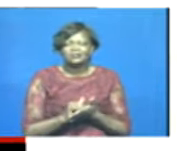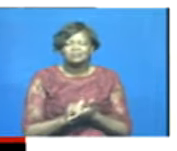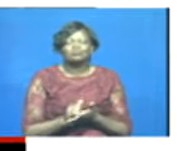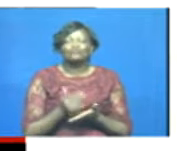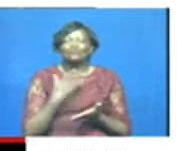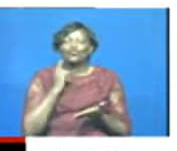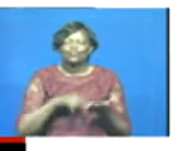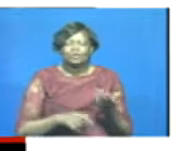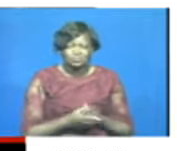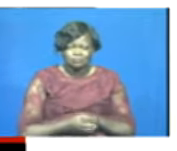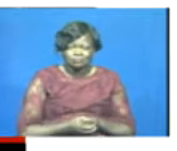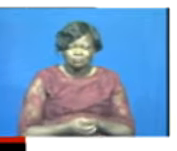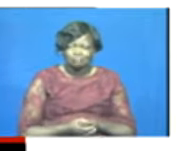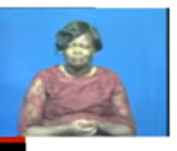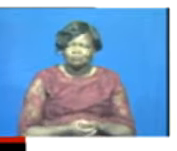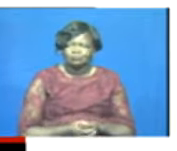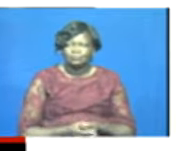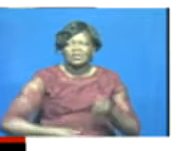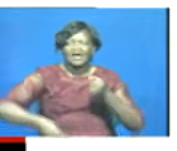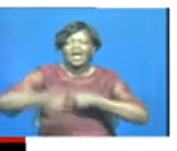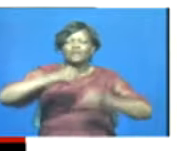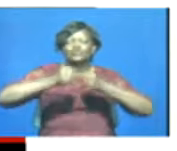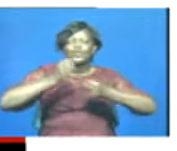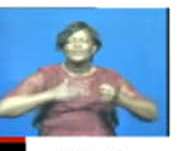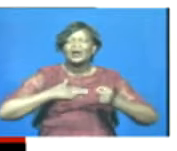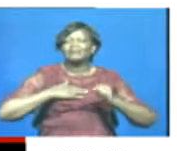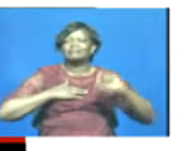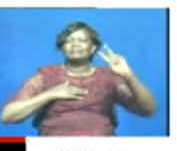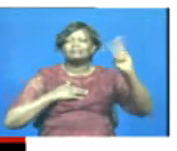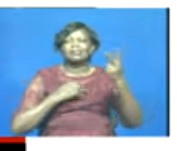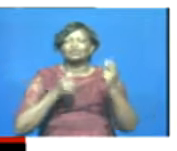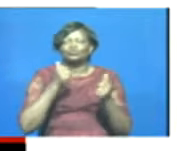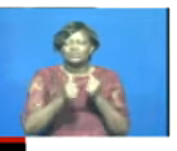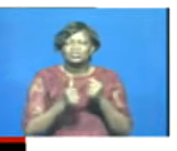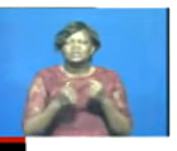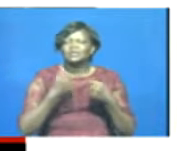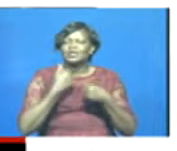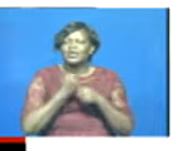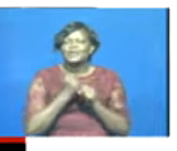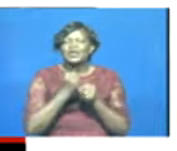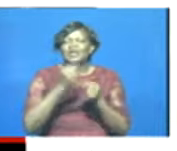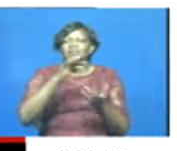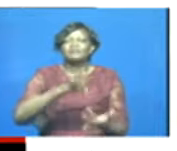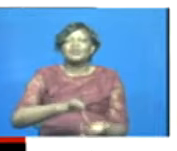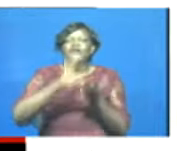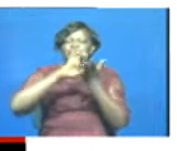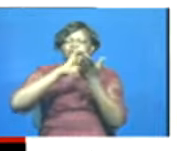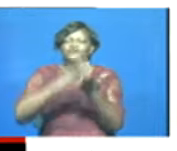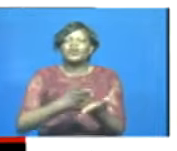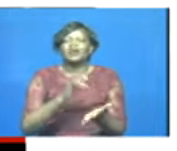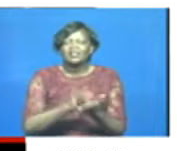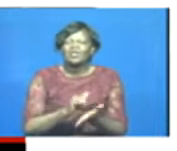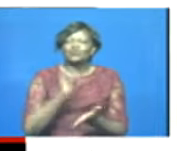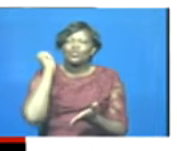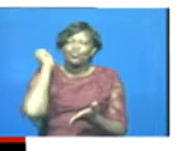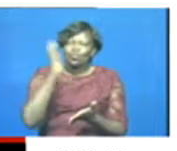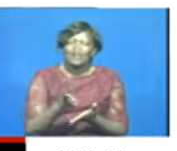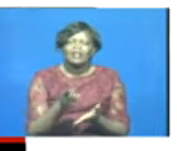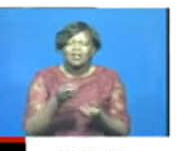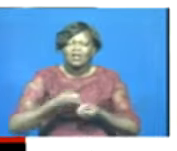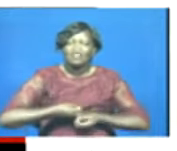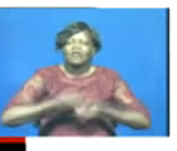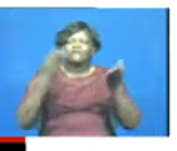tunataka hatua yetu ya pili ni kutengeneza hazina maalum ambayo itapatia